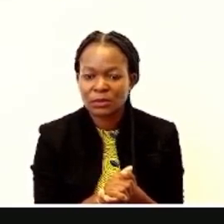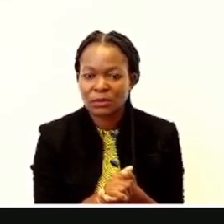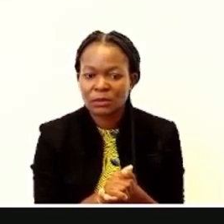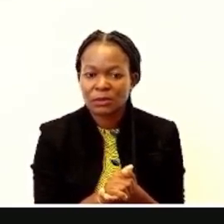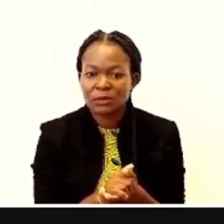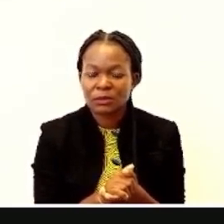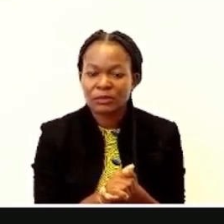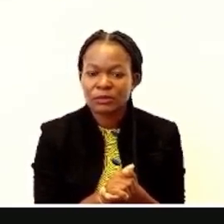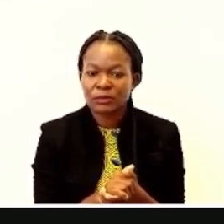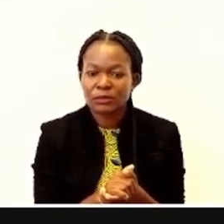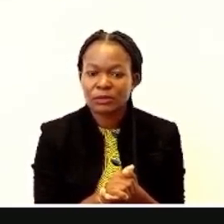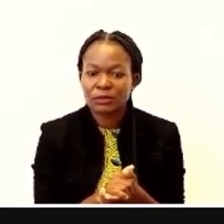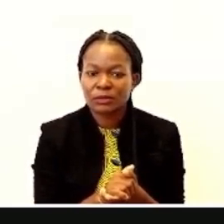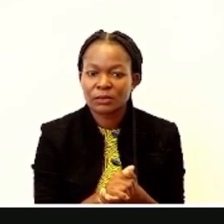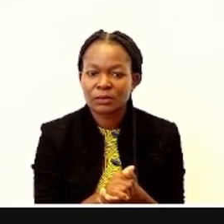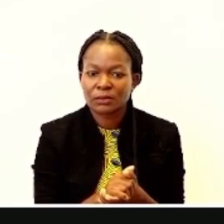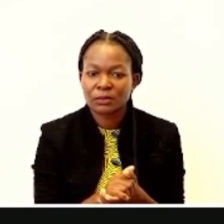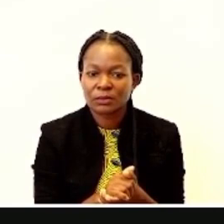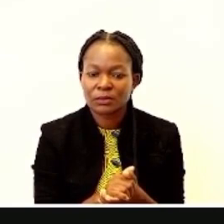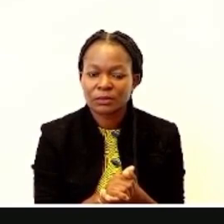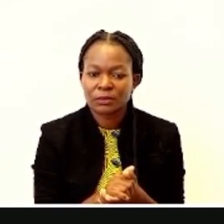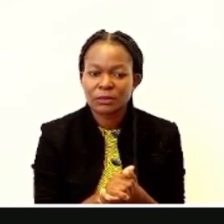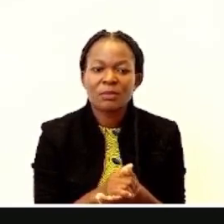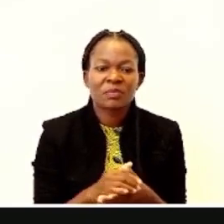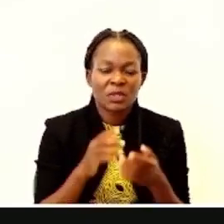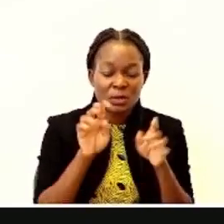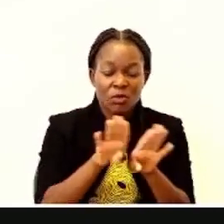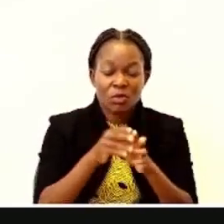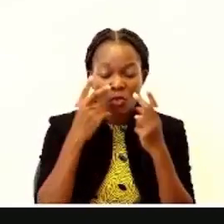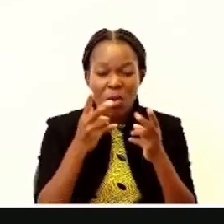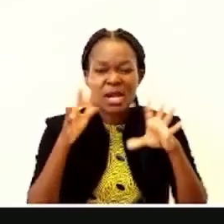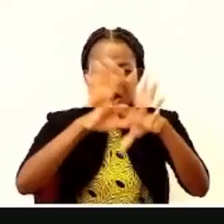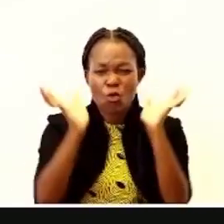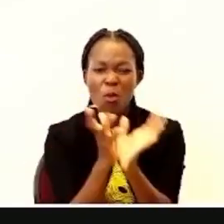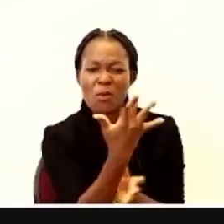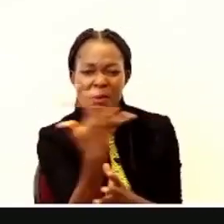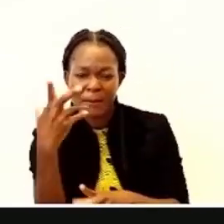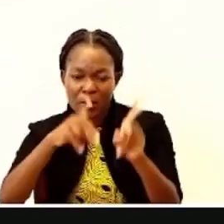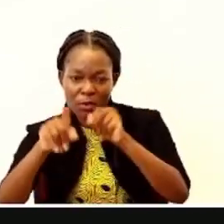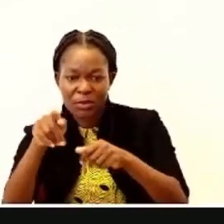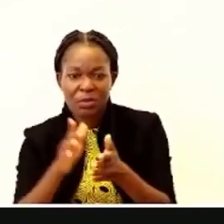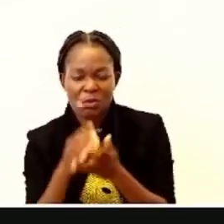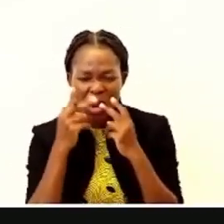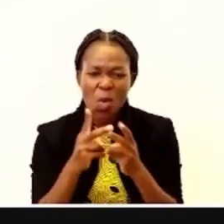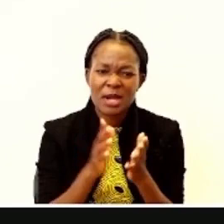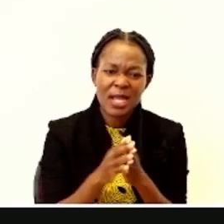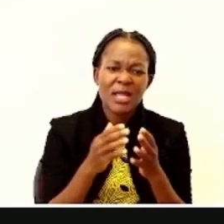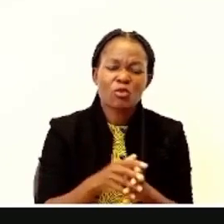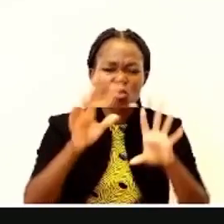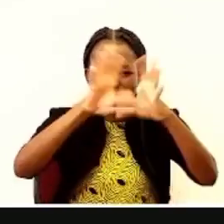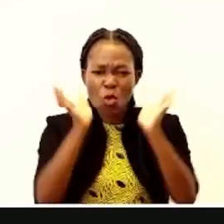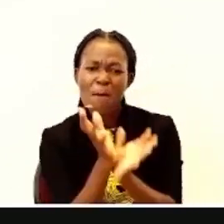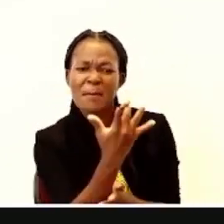annual emissions, and we are home to 17% of the global population. But when you look at the historic emissions, we only account